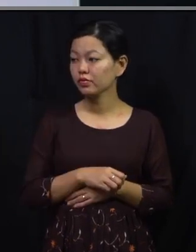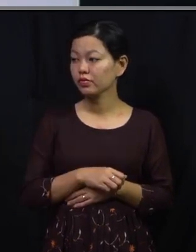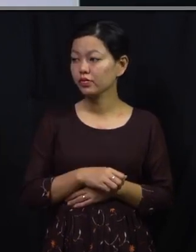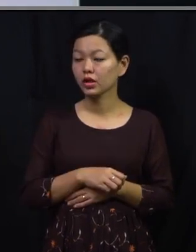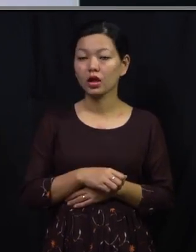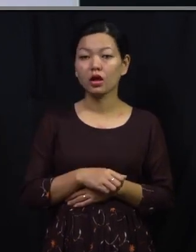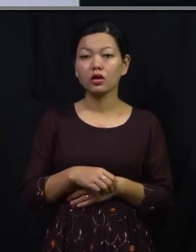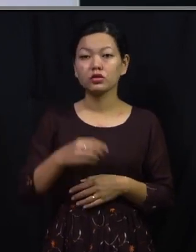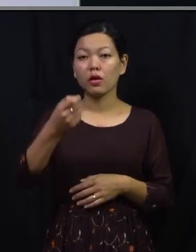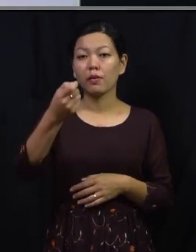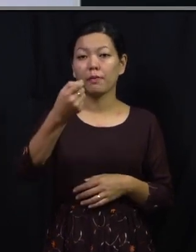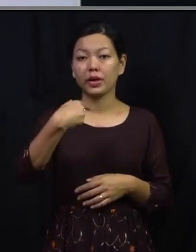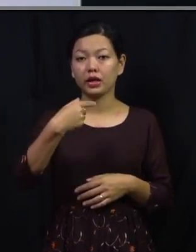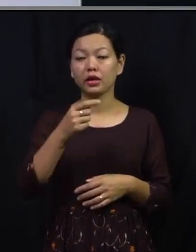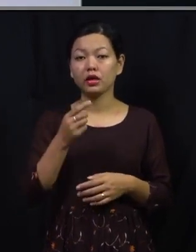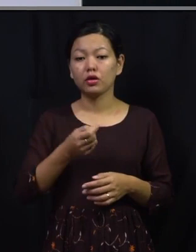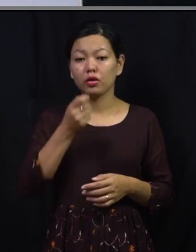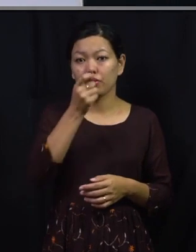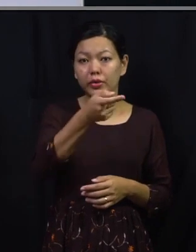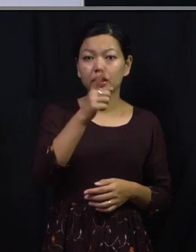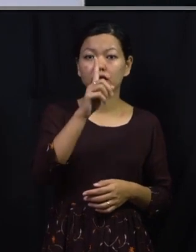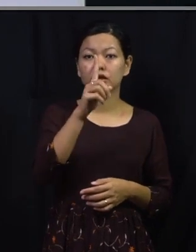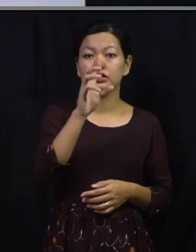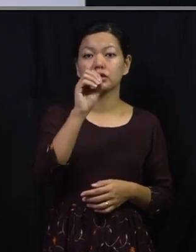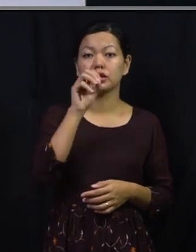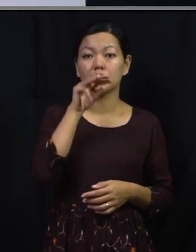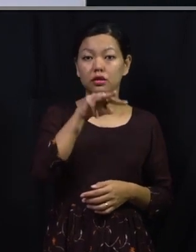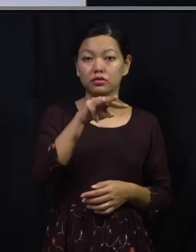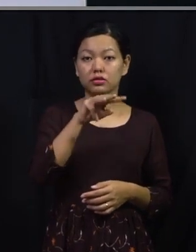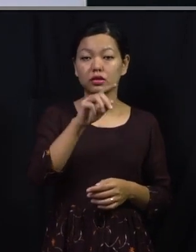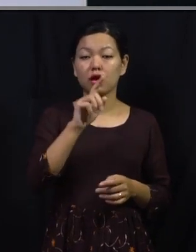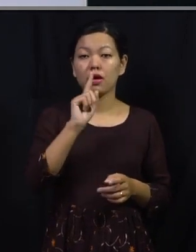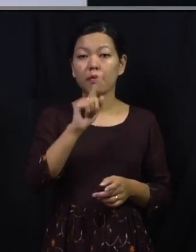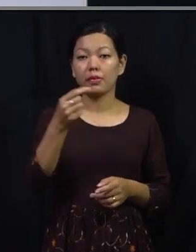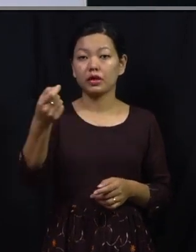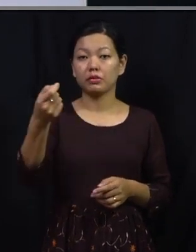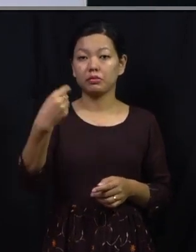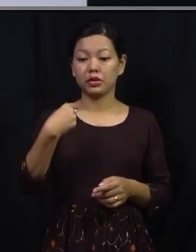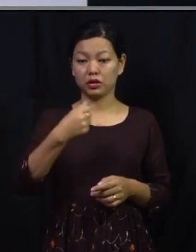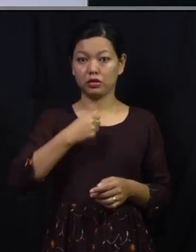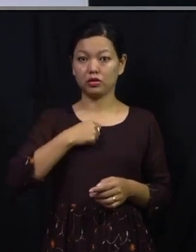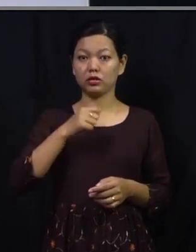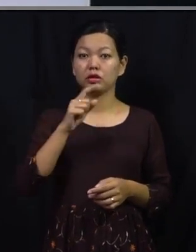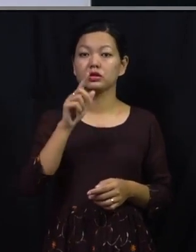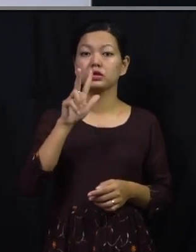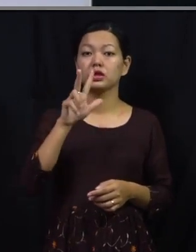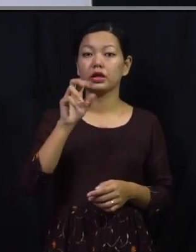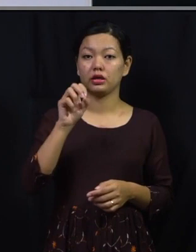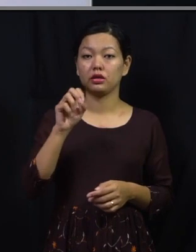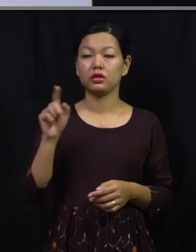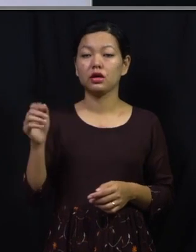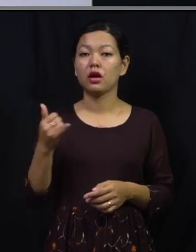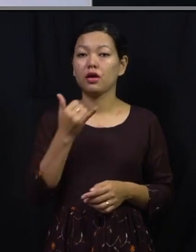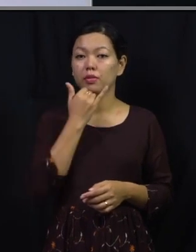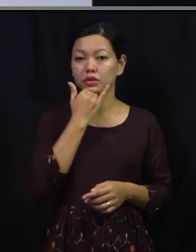in credit it is 8,000 rupees. The total of credit is 8,000 and the total of debit is 10,000. But what we